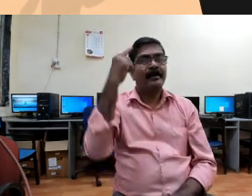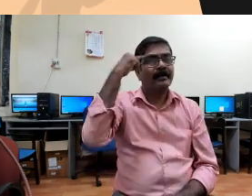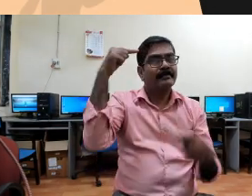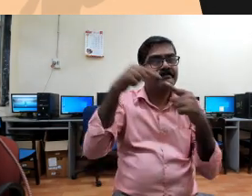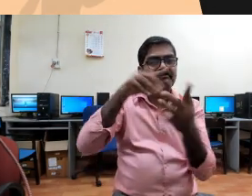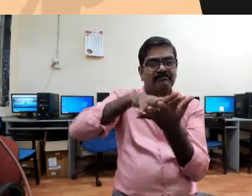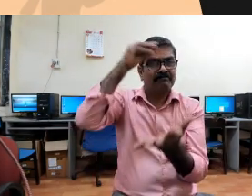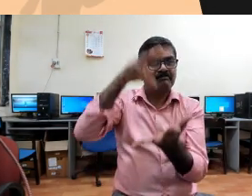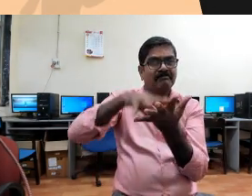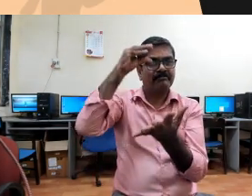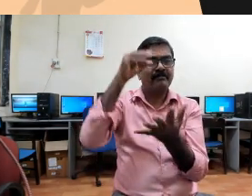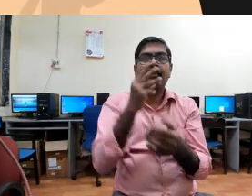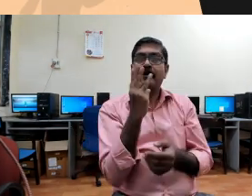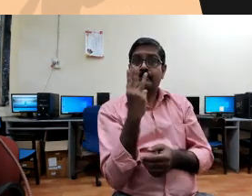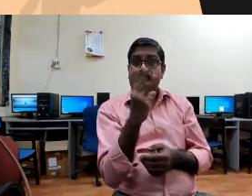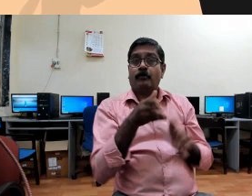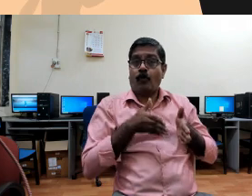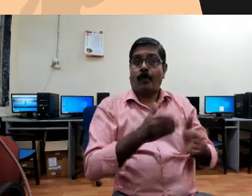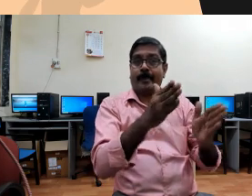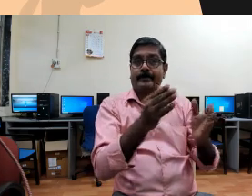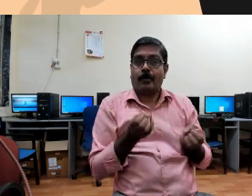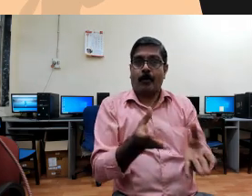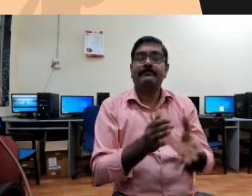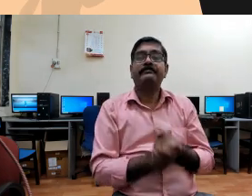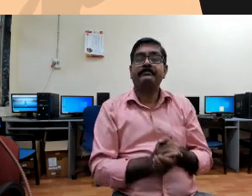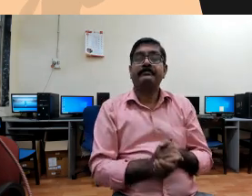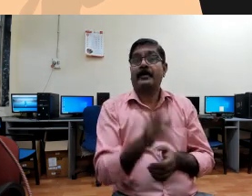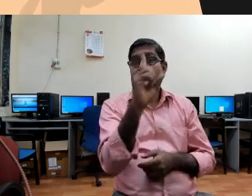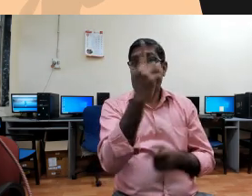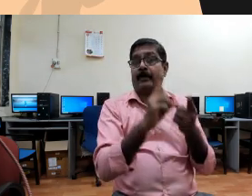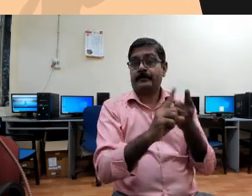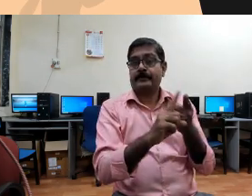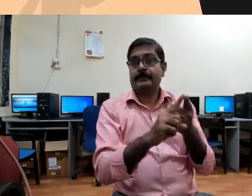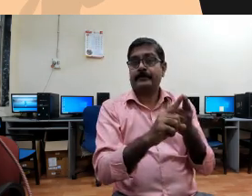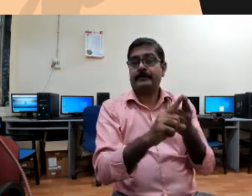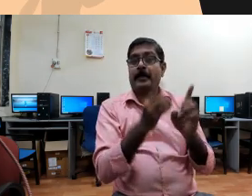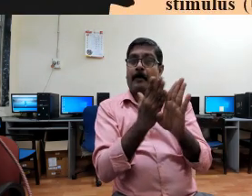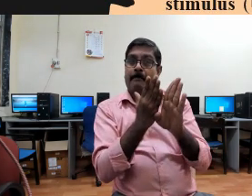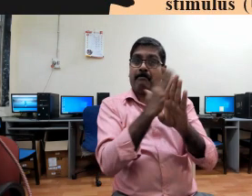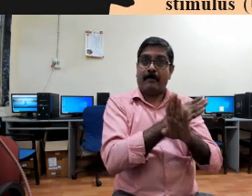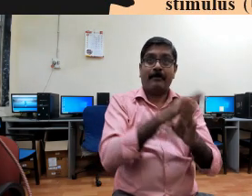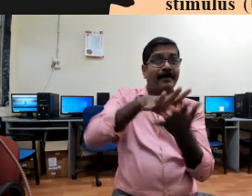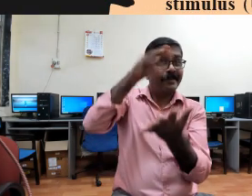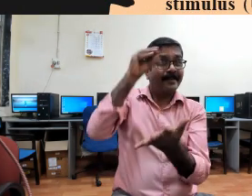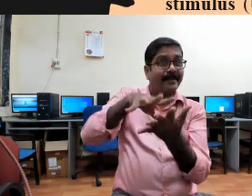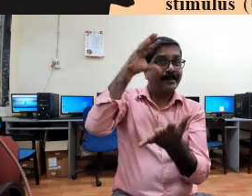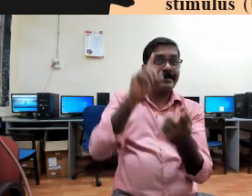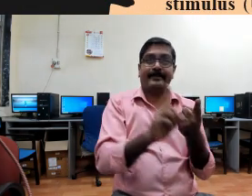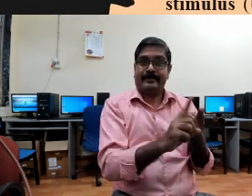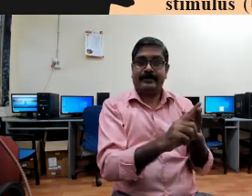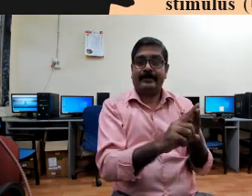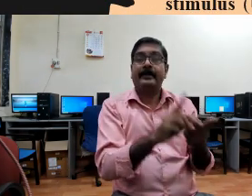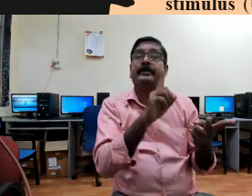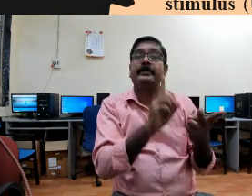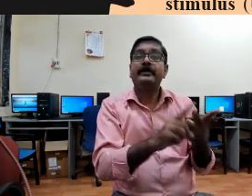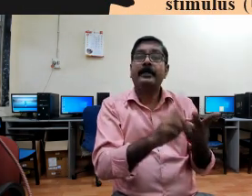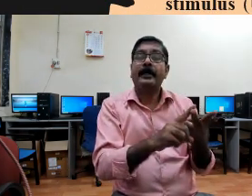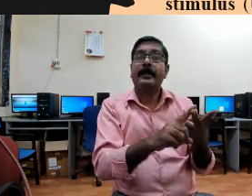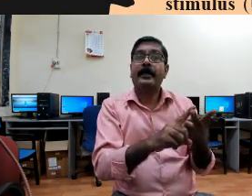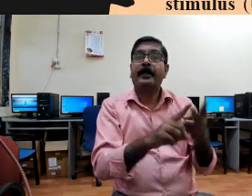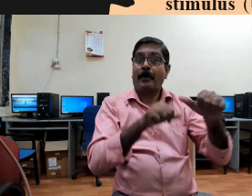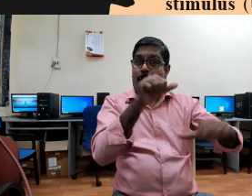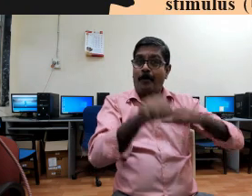Let's look into a more detailed explanation for it. The steps in classical